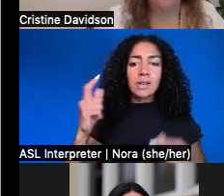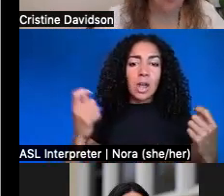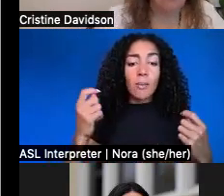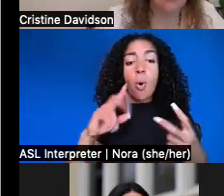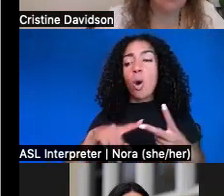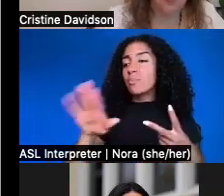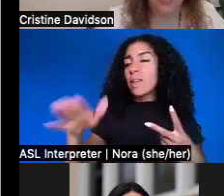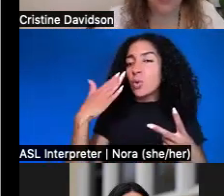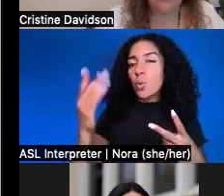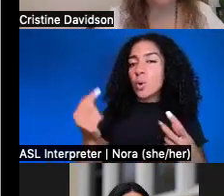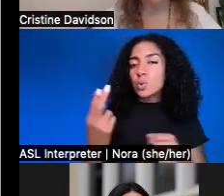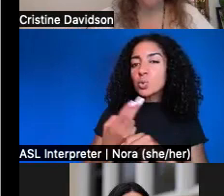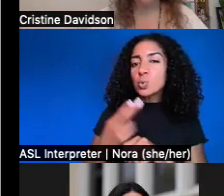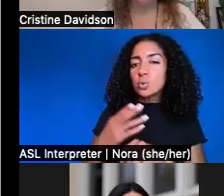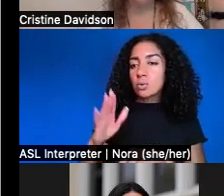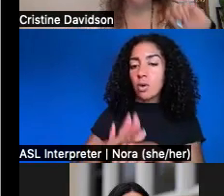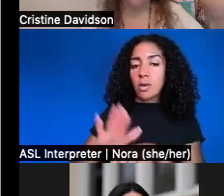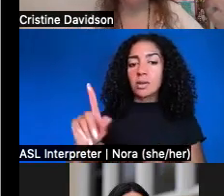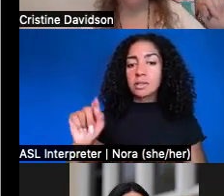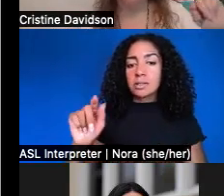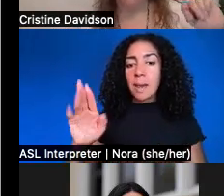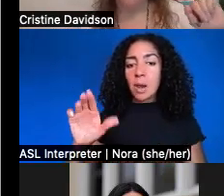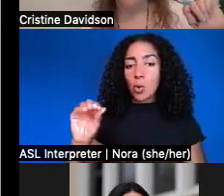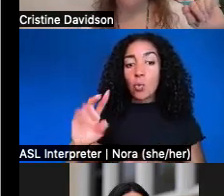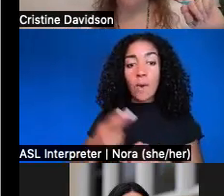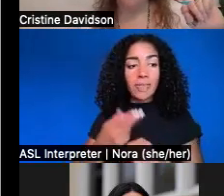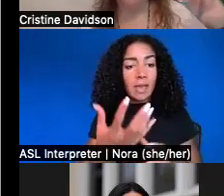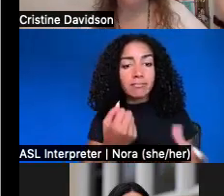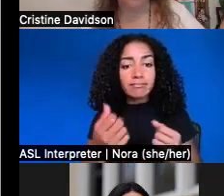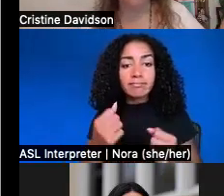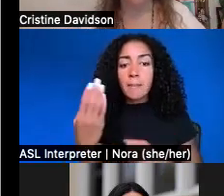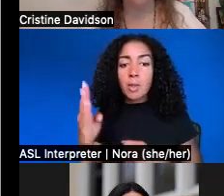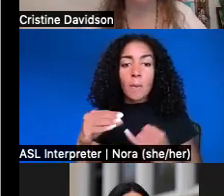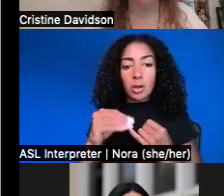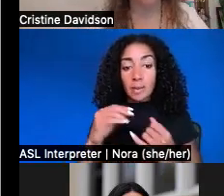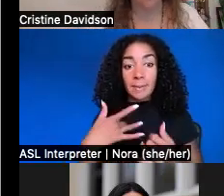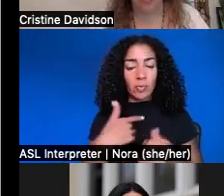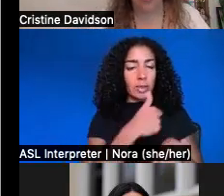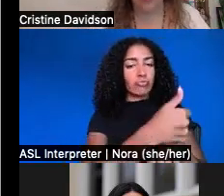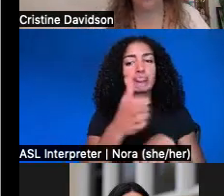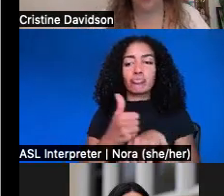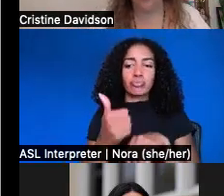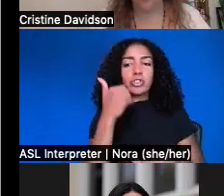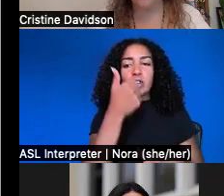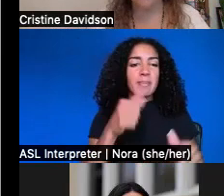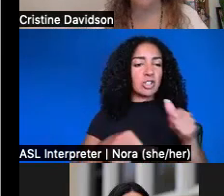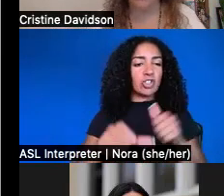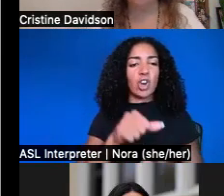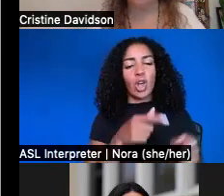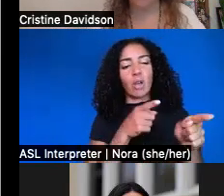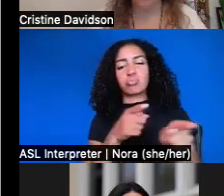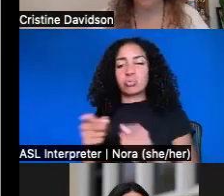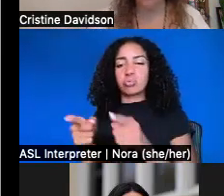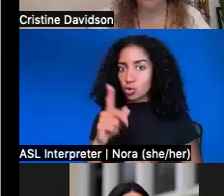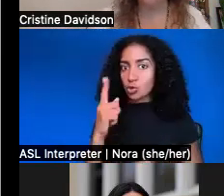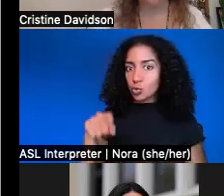when they harvest some blueberries, right? So we can shame out one another, right? I'm sure y'all have experienced or seen it